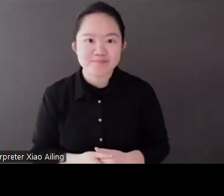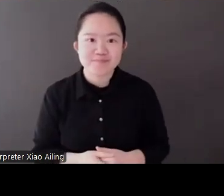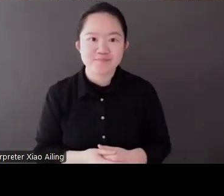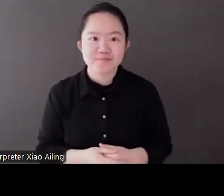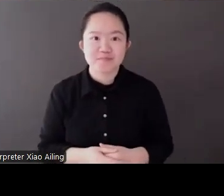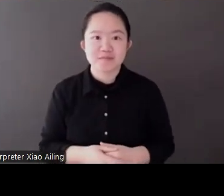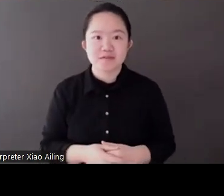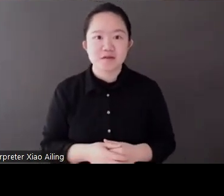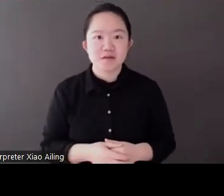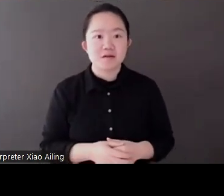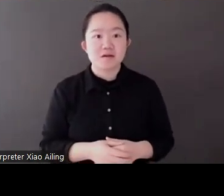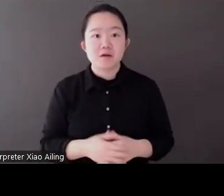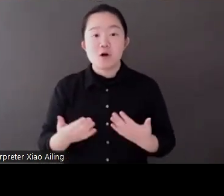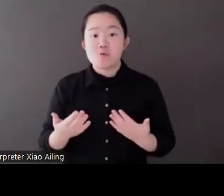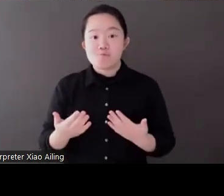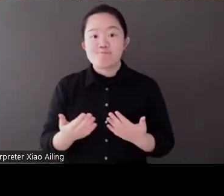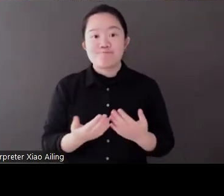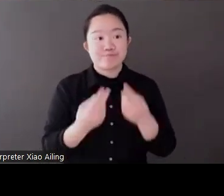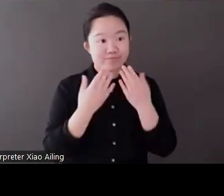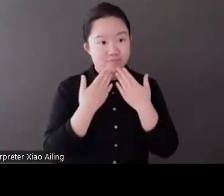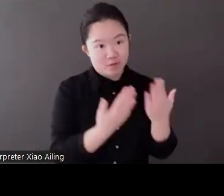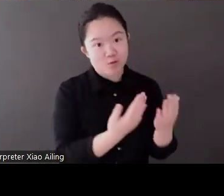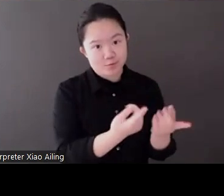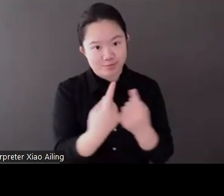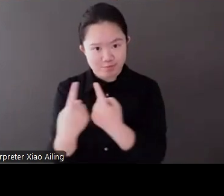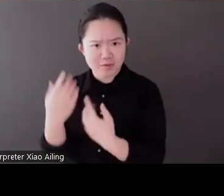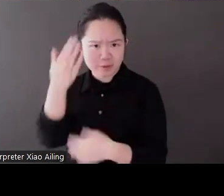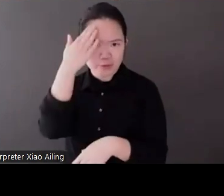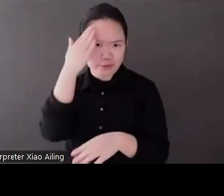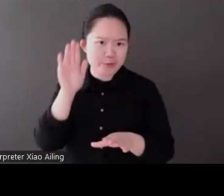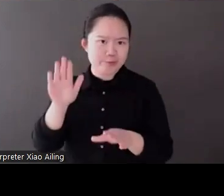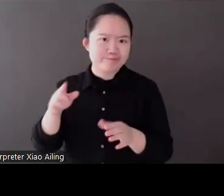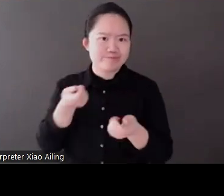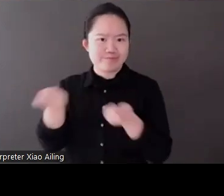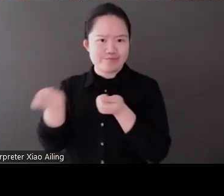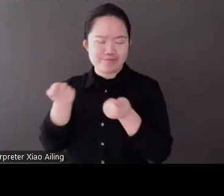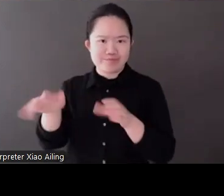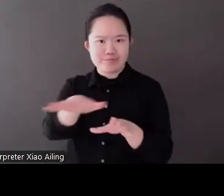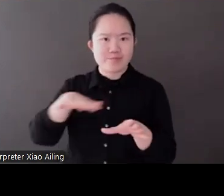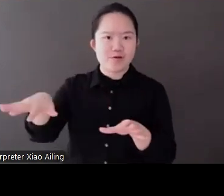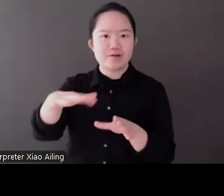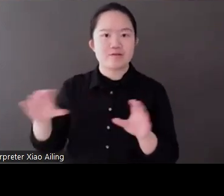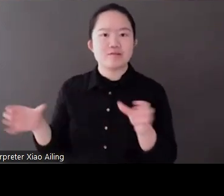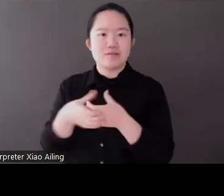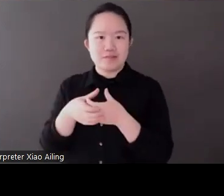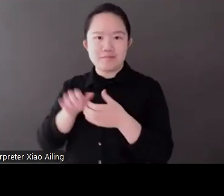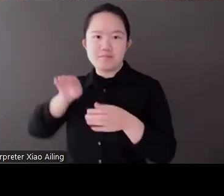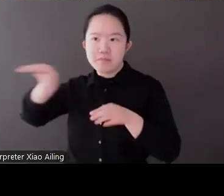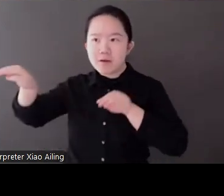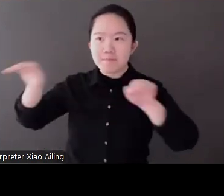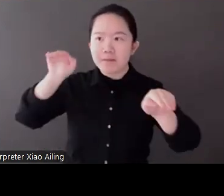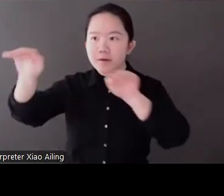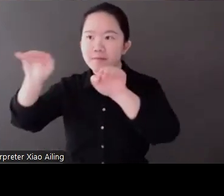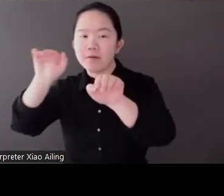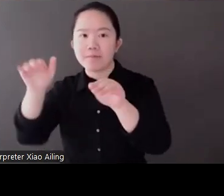so maybe they will write about the event afterwards, and that, I mean, that's a helpful thing. So I think they kind of understood the sales value of having this